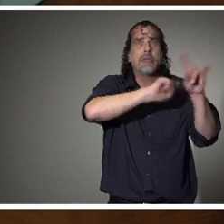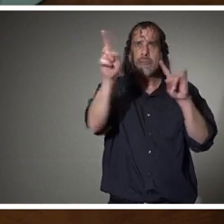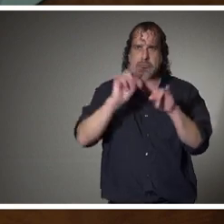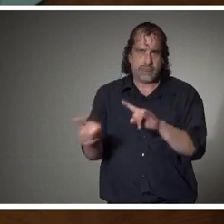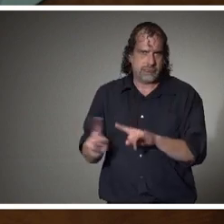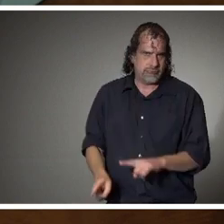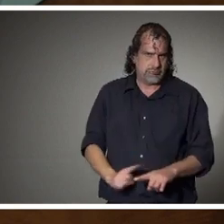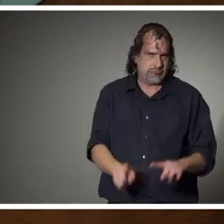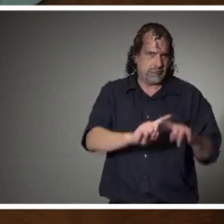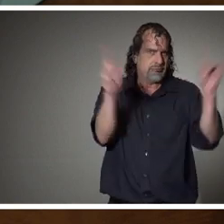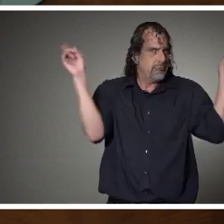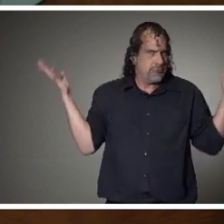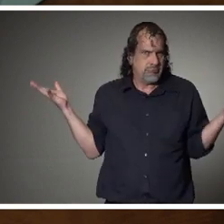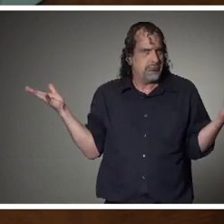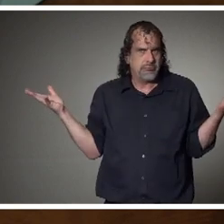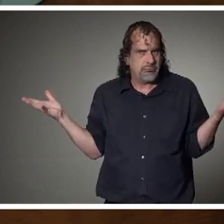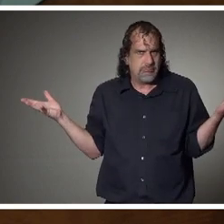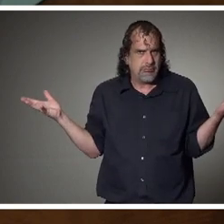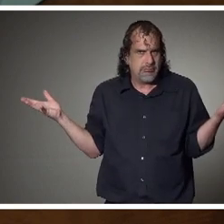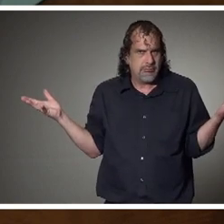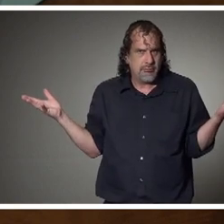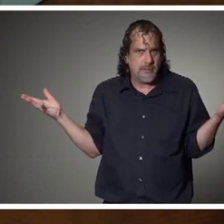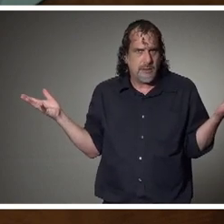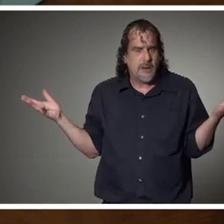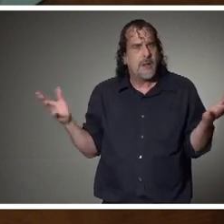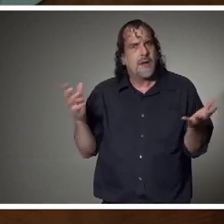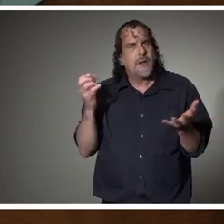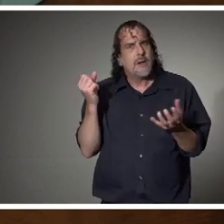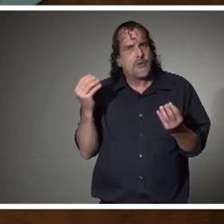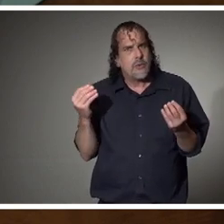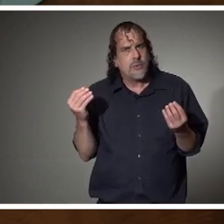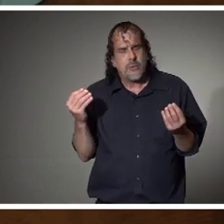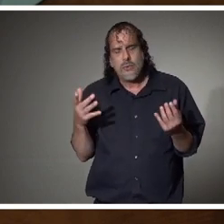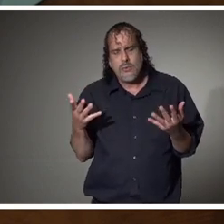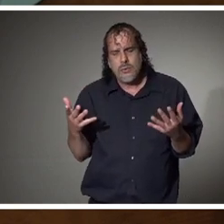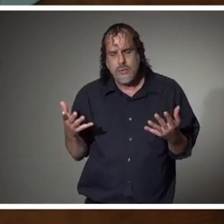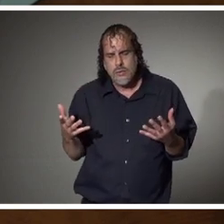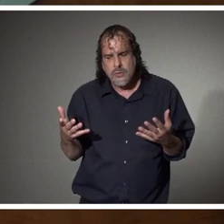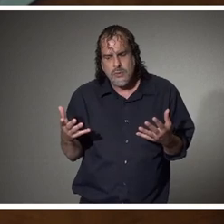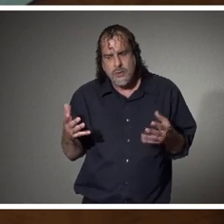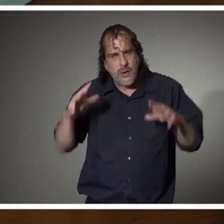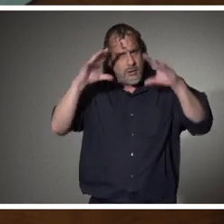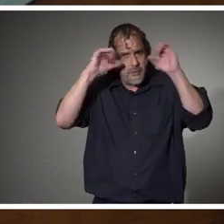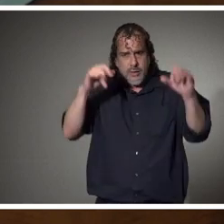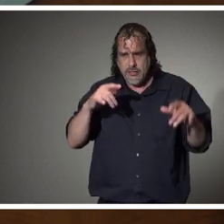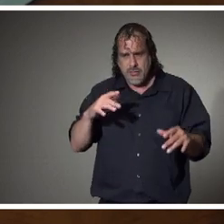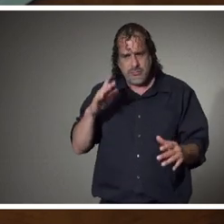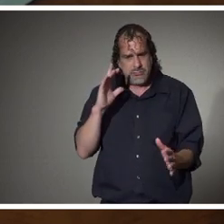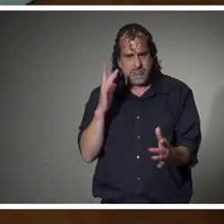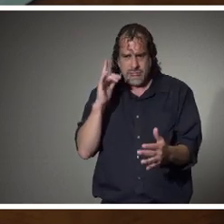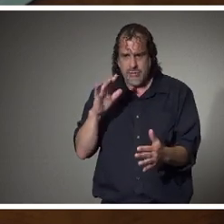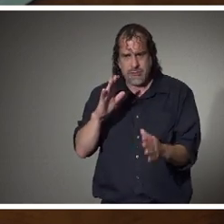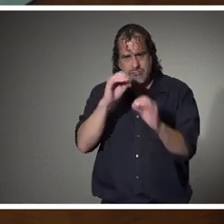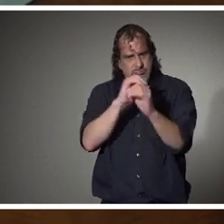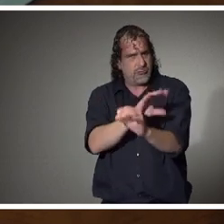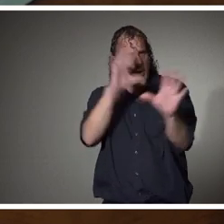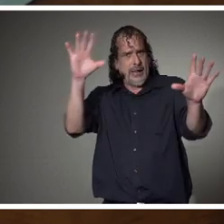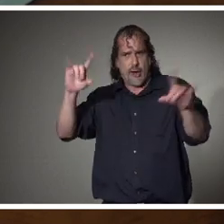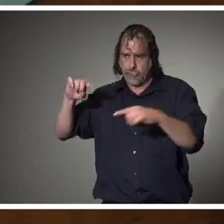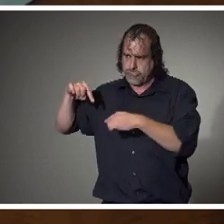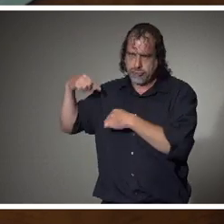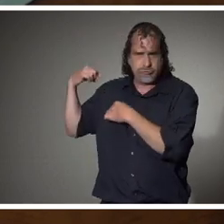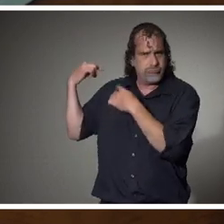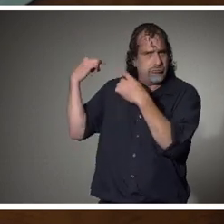is vastly different. And therefore, he has been very adamant over and over and over throughout